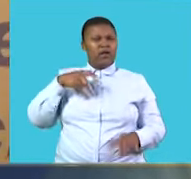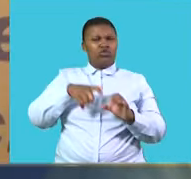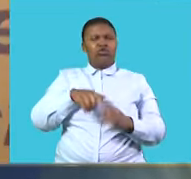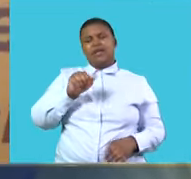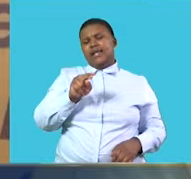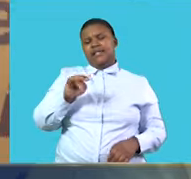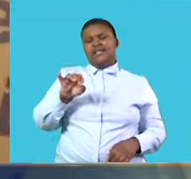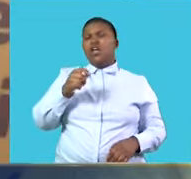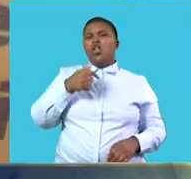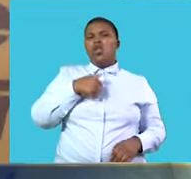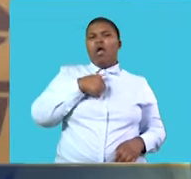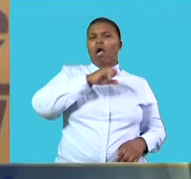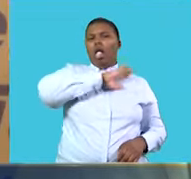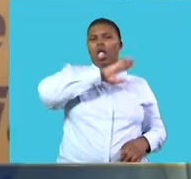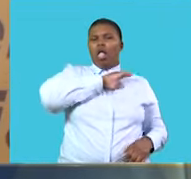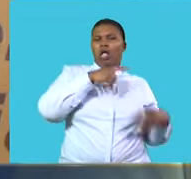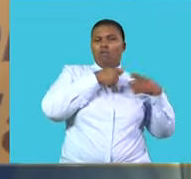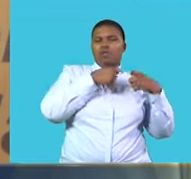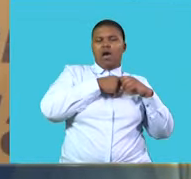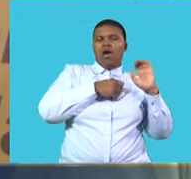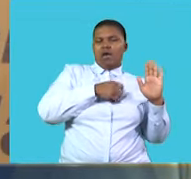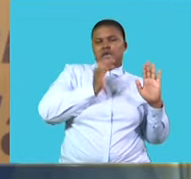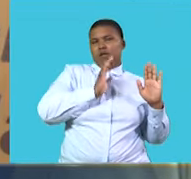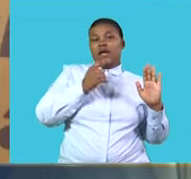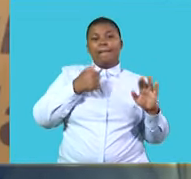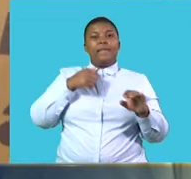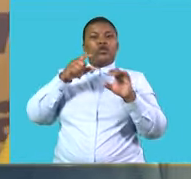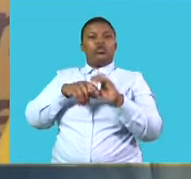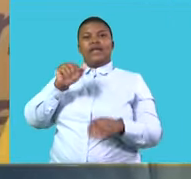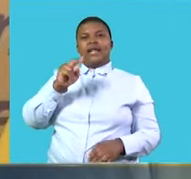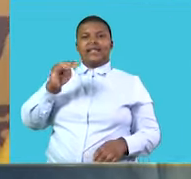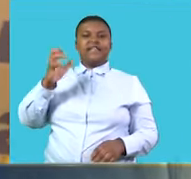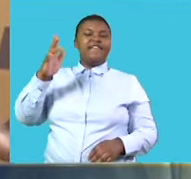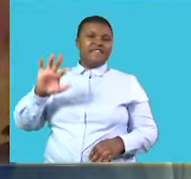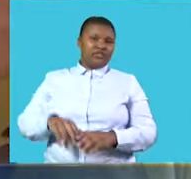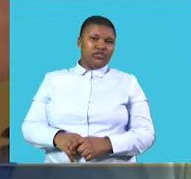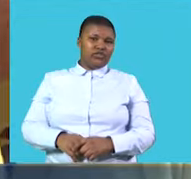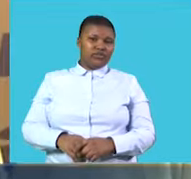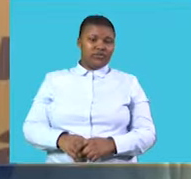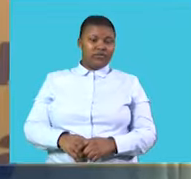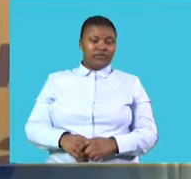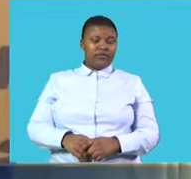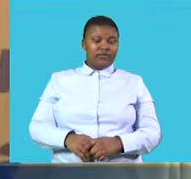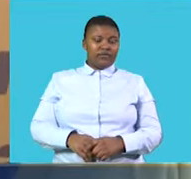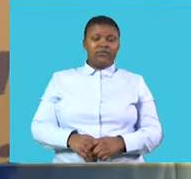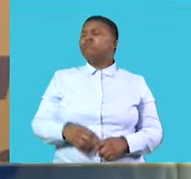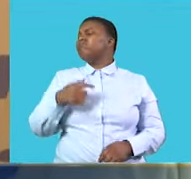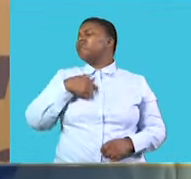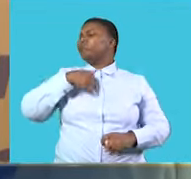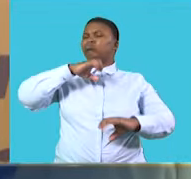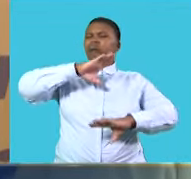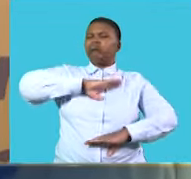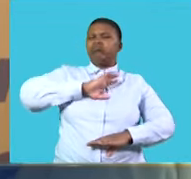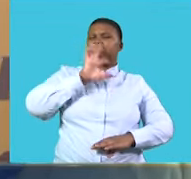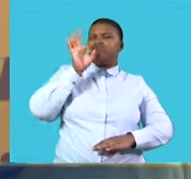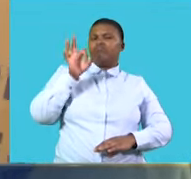Not the armed struggle. I didn't join the military. I joined the African National Congress. Satisfied after I had read,